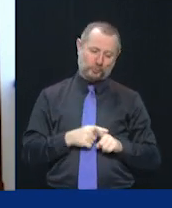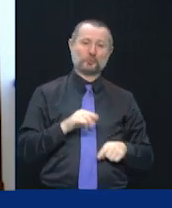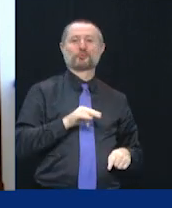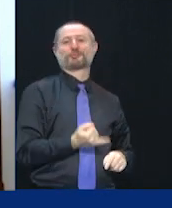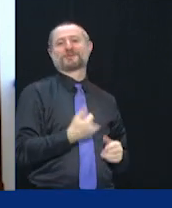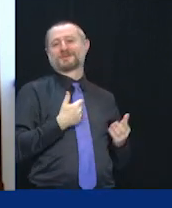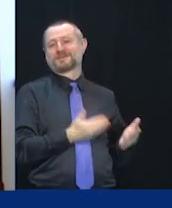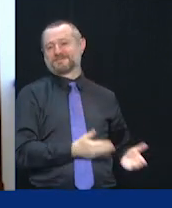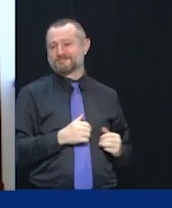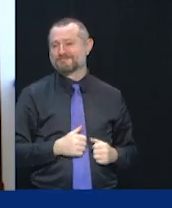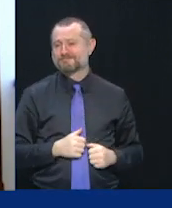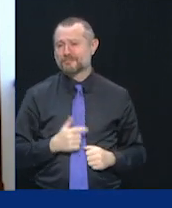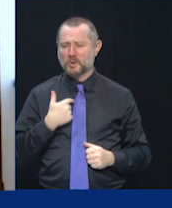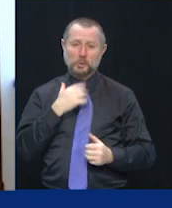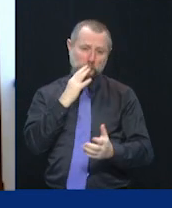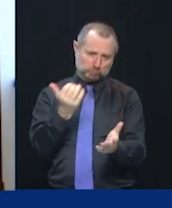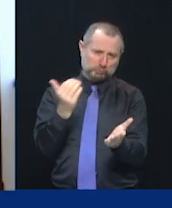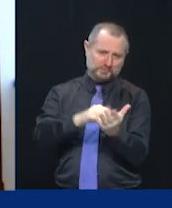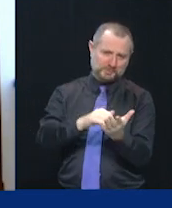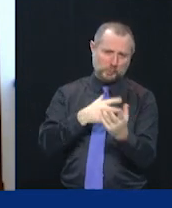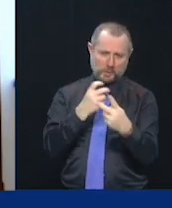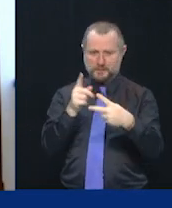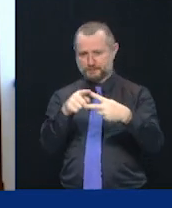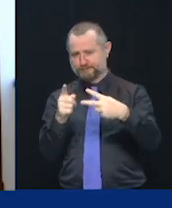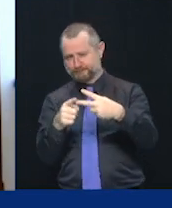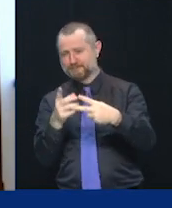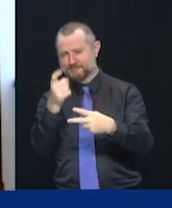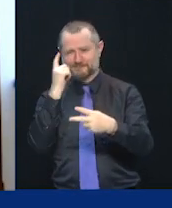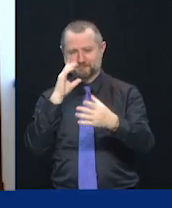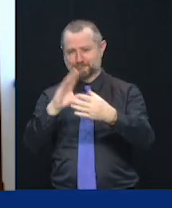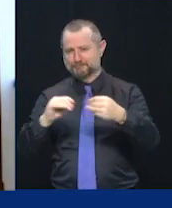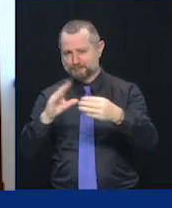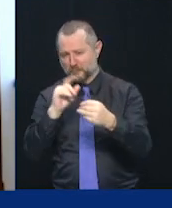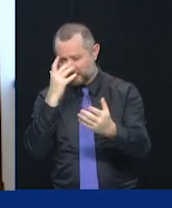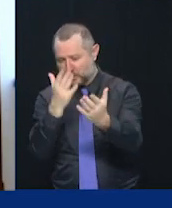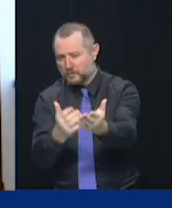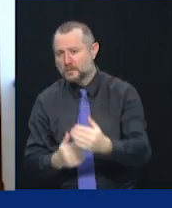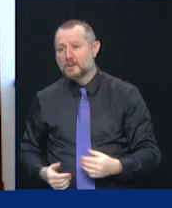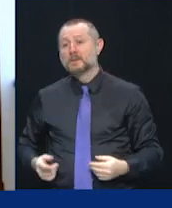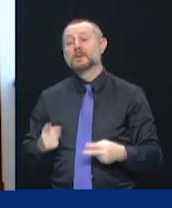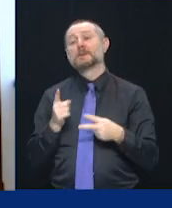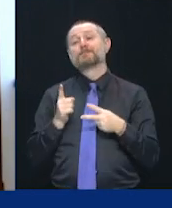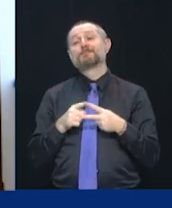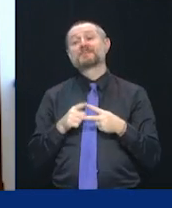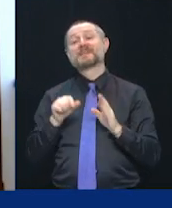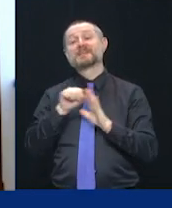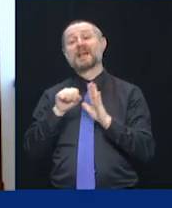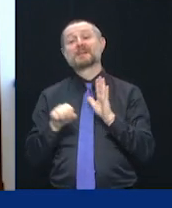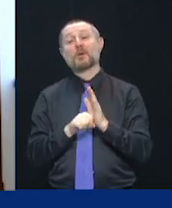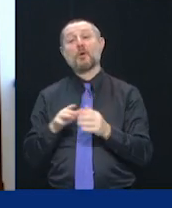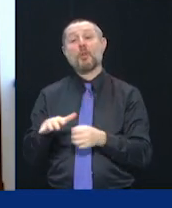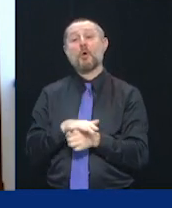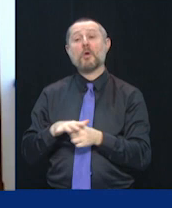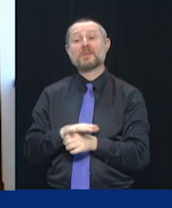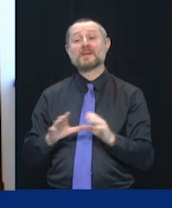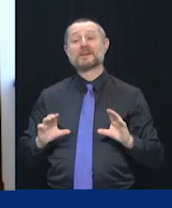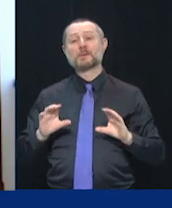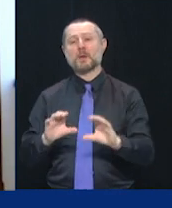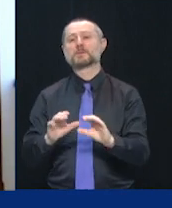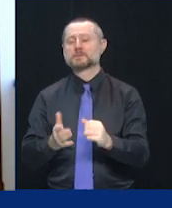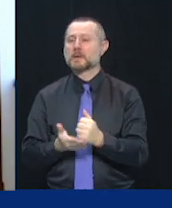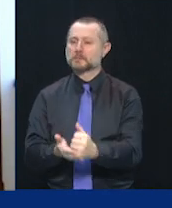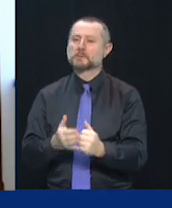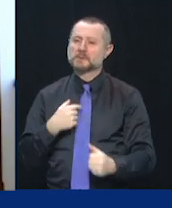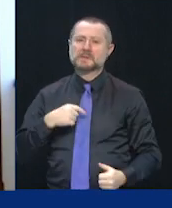echo very briefly 2 points that you raised, Andrew. Number one, the state and local aid. We desperately need it, and